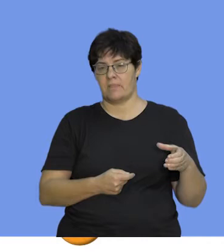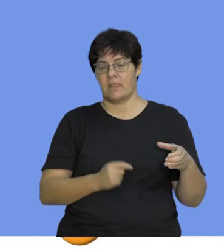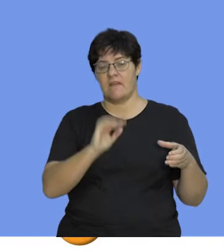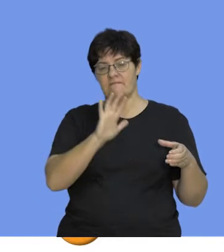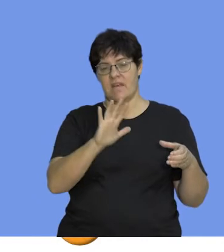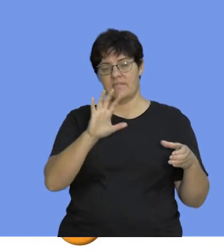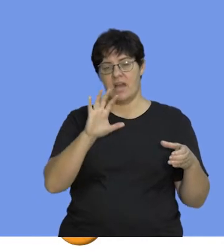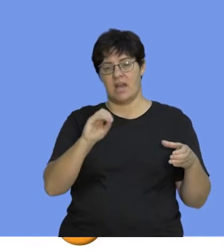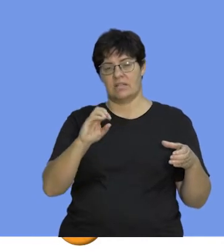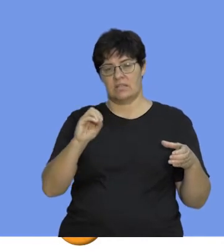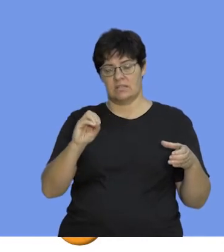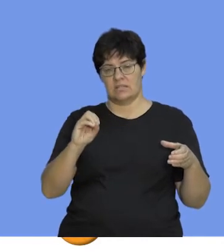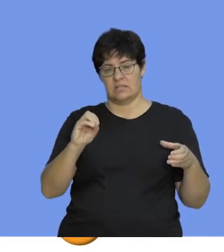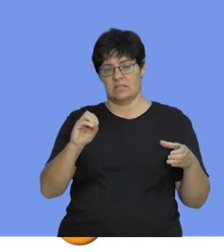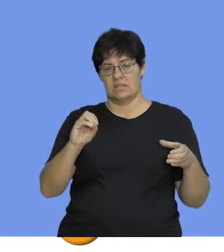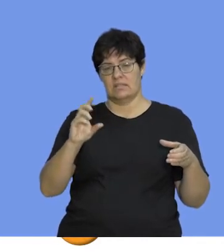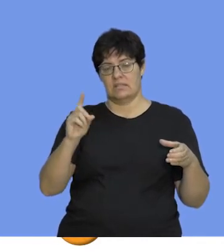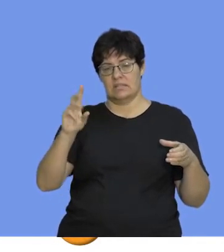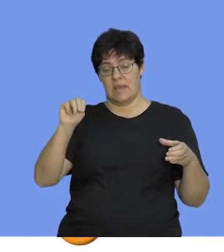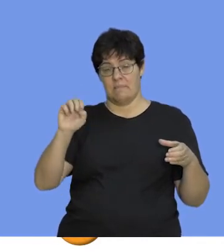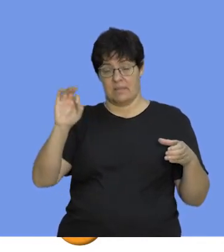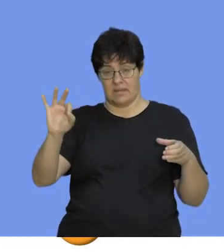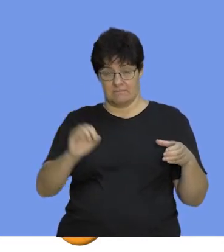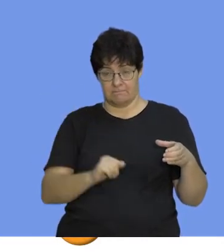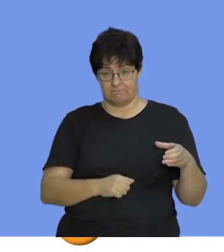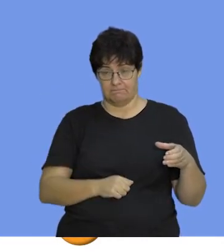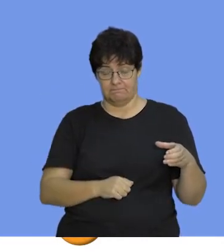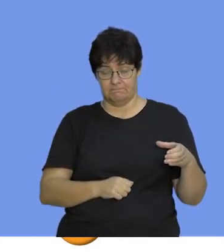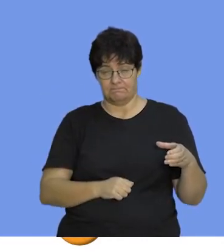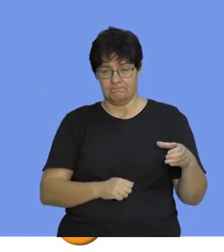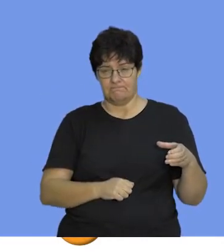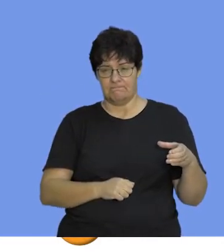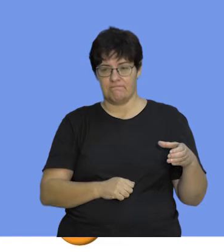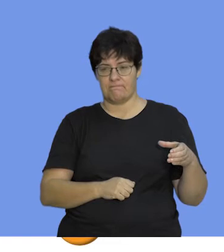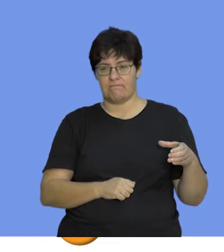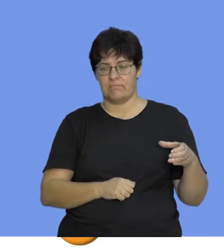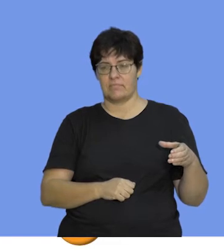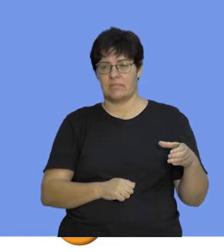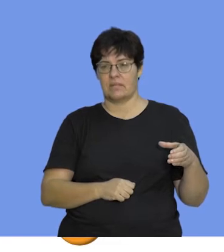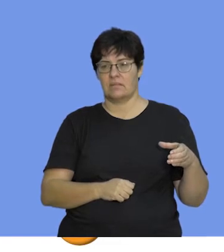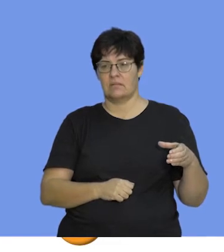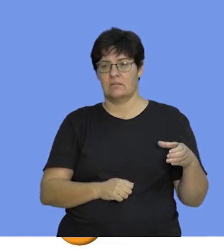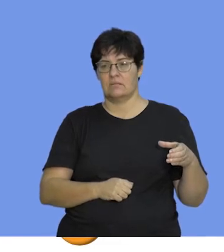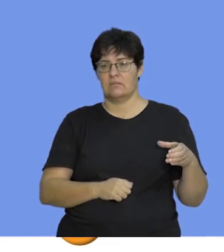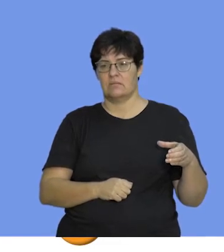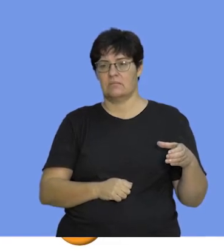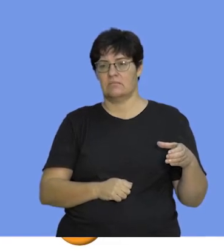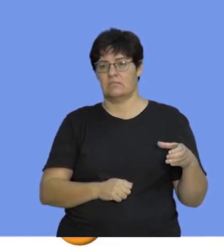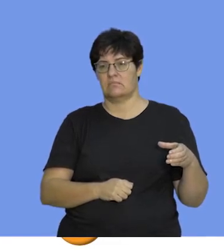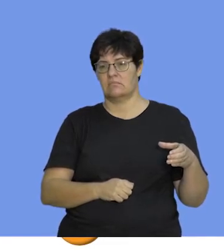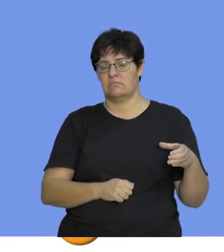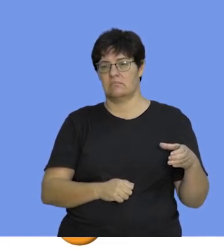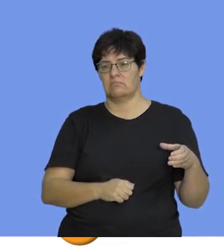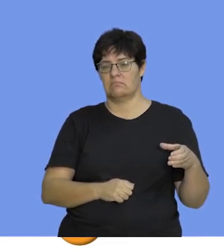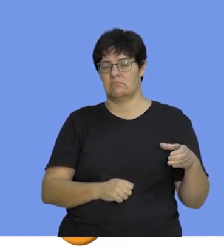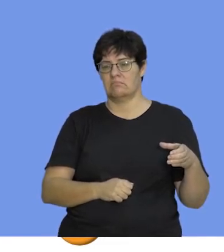like 500, cubic decimeters, okay? Right, so we are saying that let's add, let's say for argument's